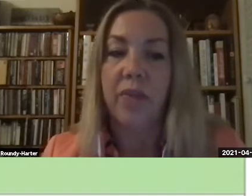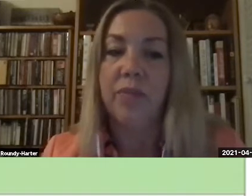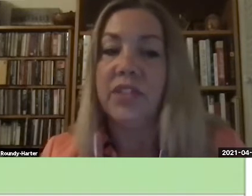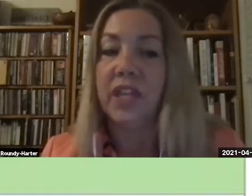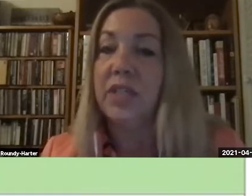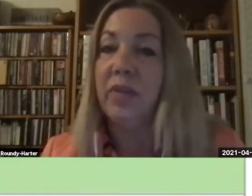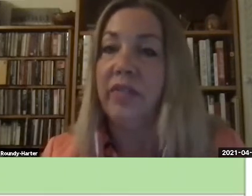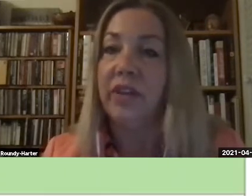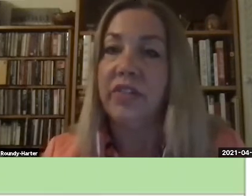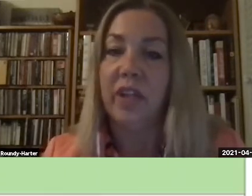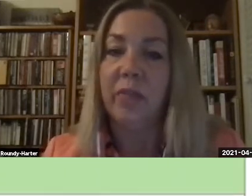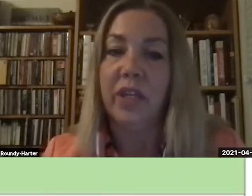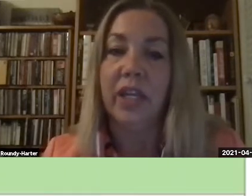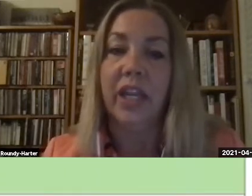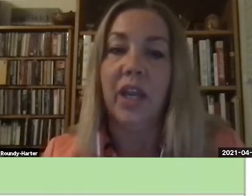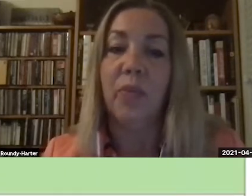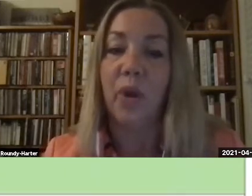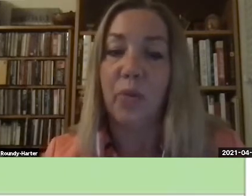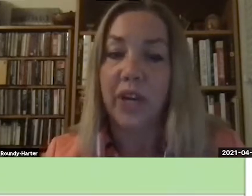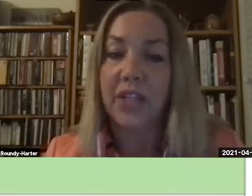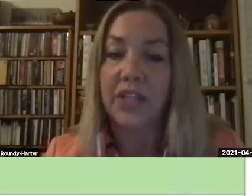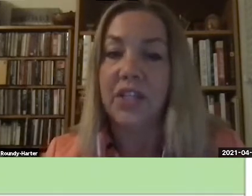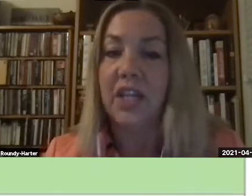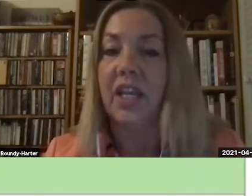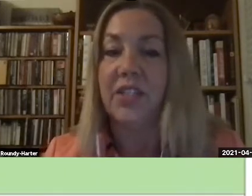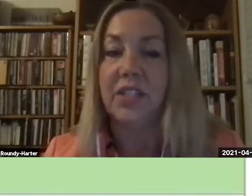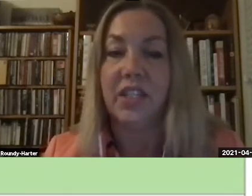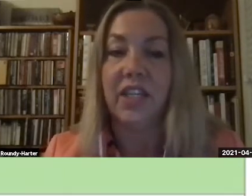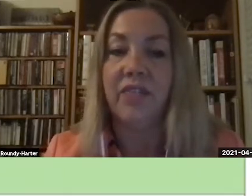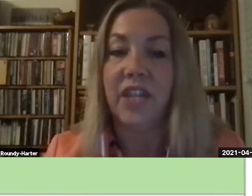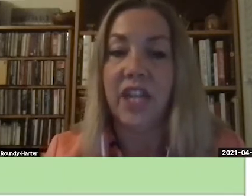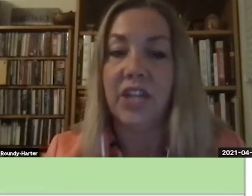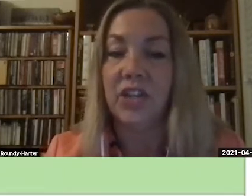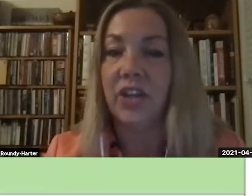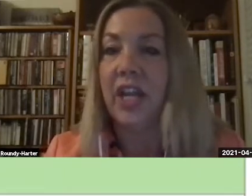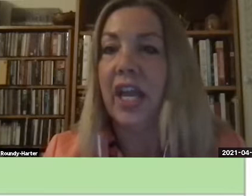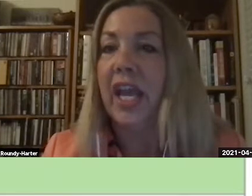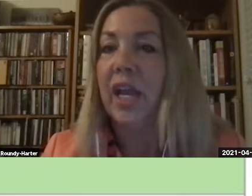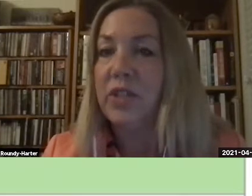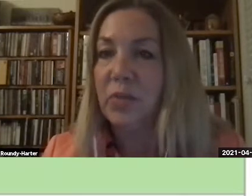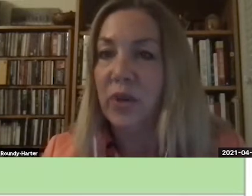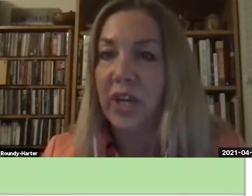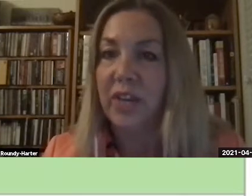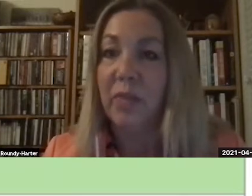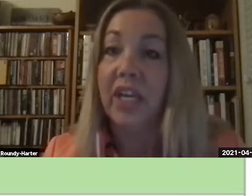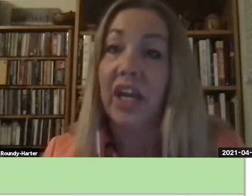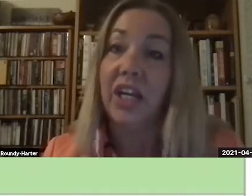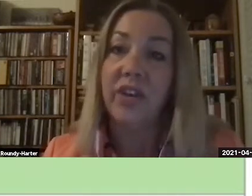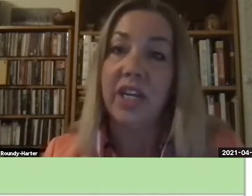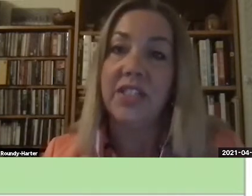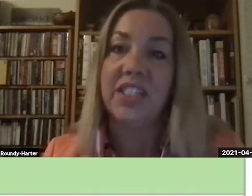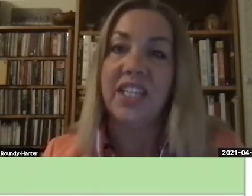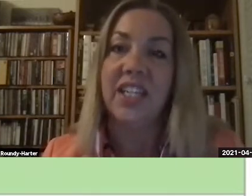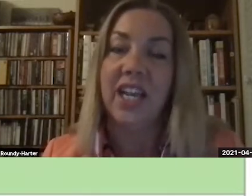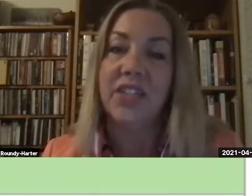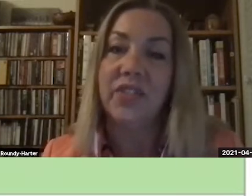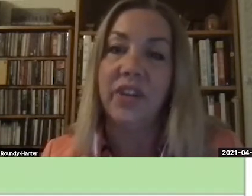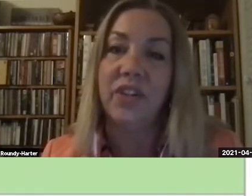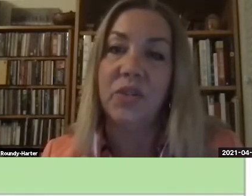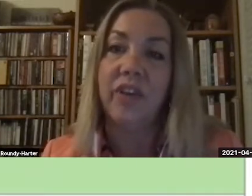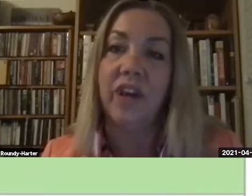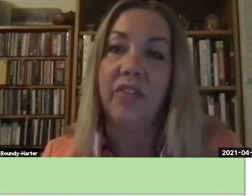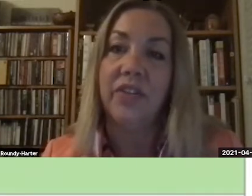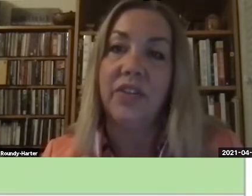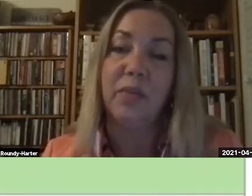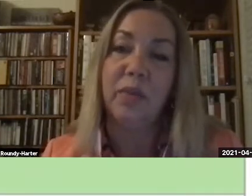shorter, designed to be very developmentally appropriate and, as I said, invitational. And I would just point out that by contrast, in the last few